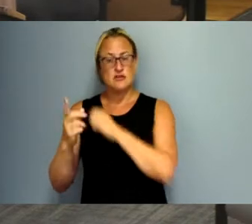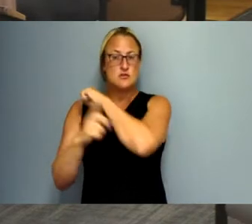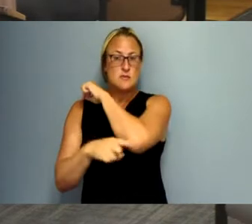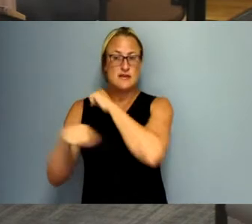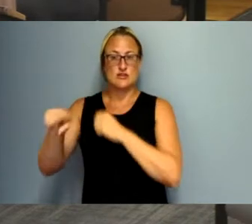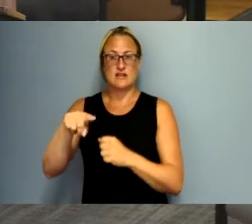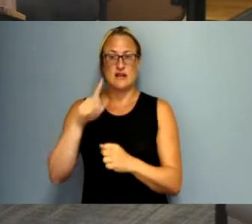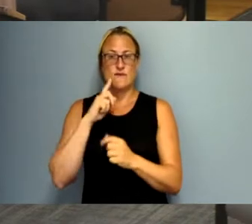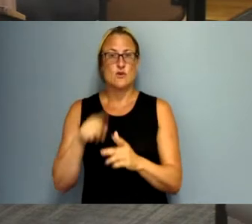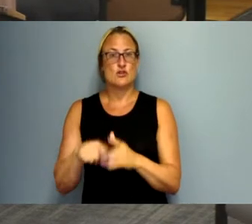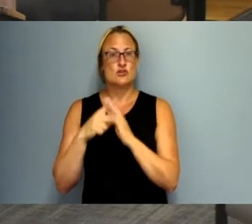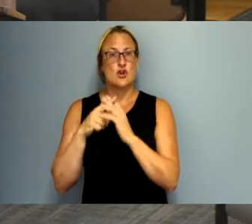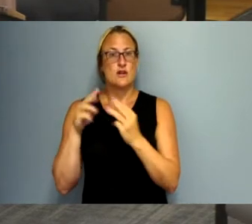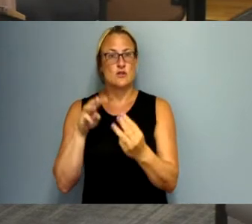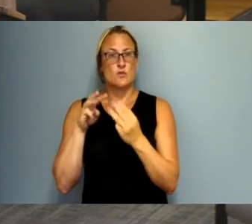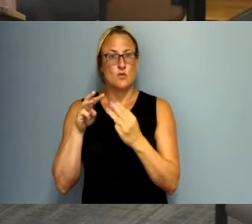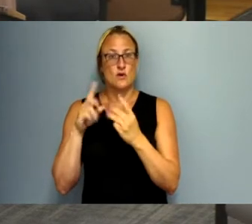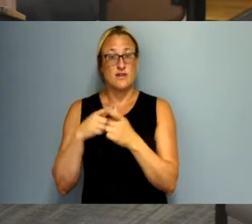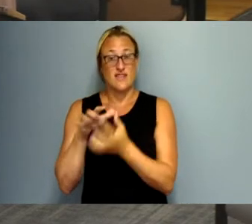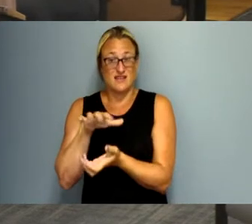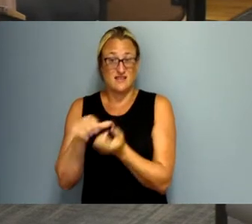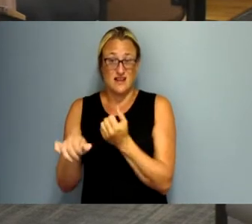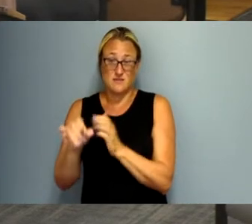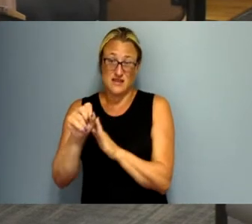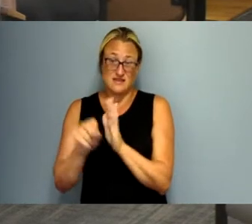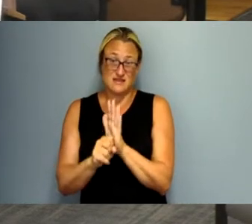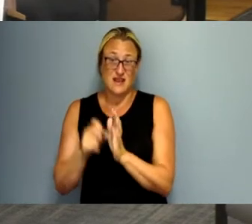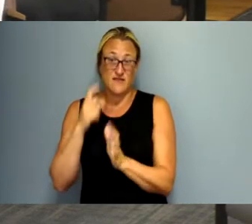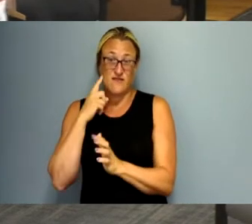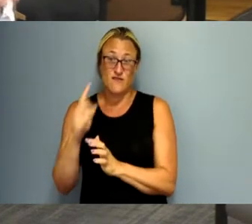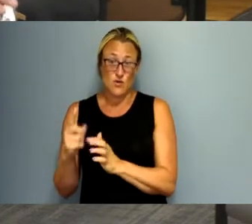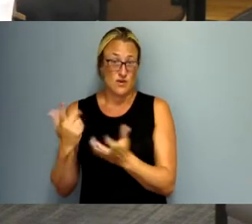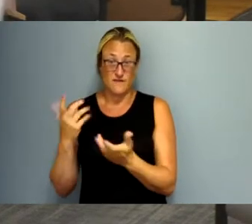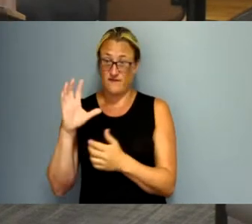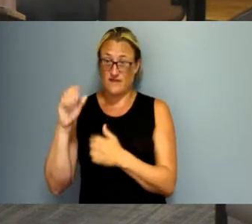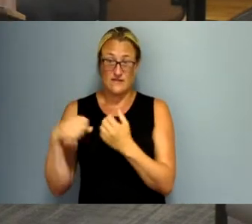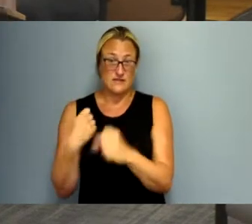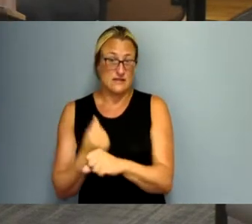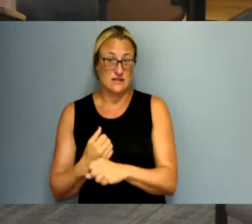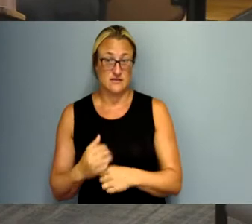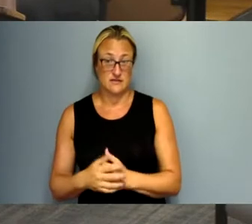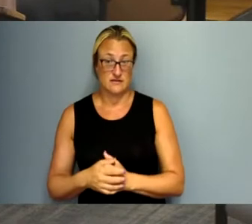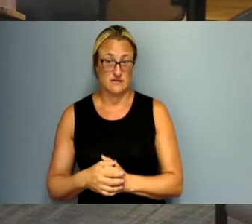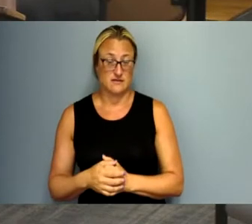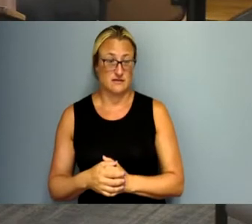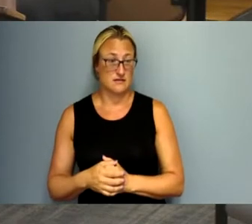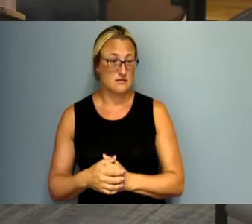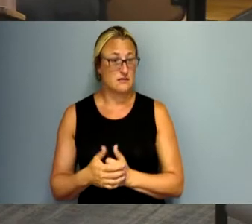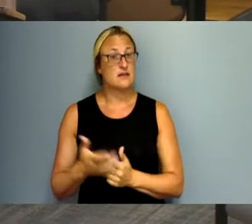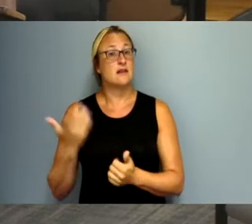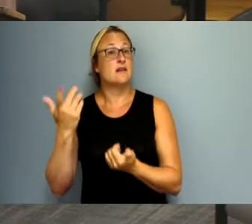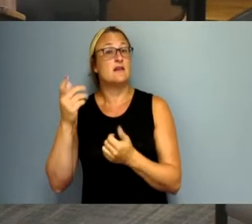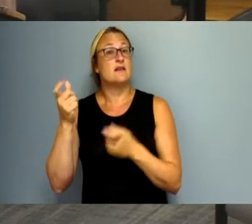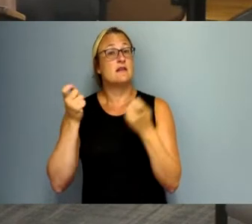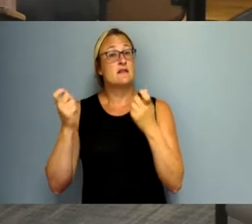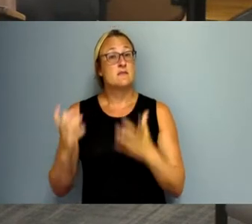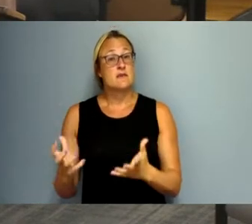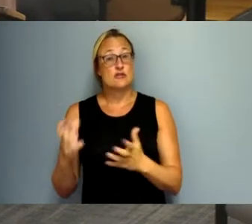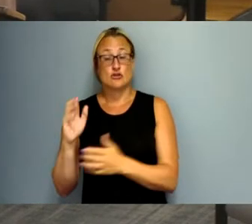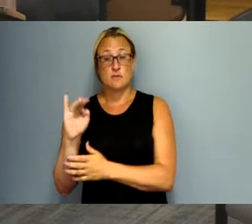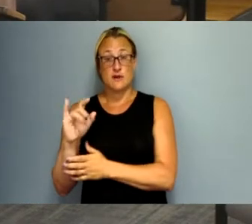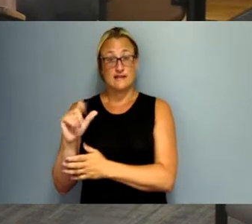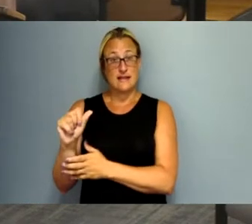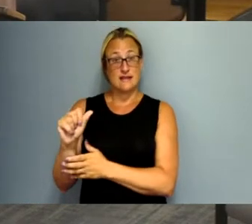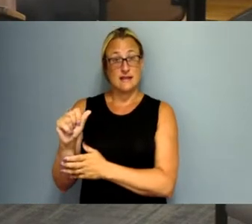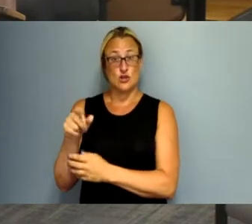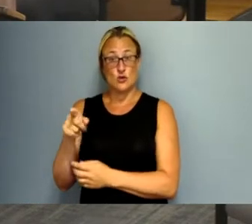and he damaged that state for a generation. Commissioner Mersaglia, you stated about yourself that